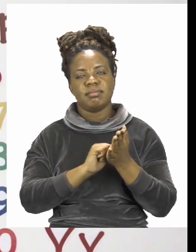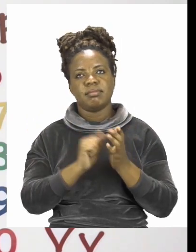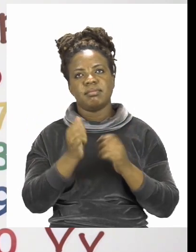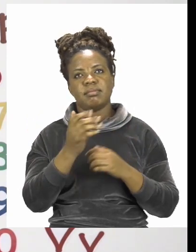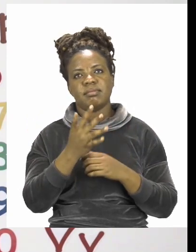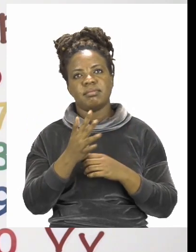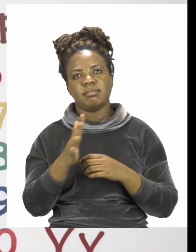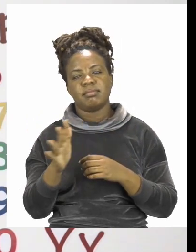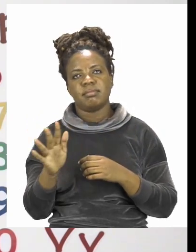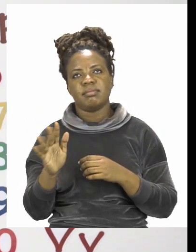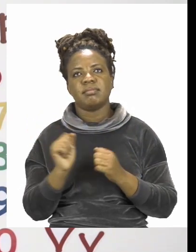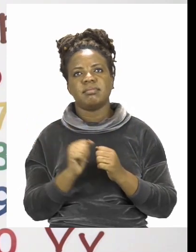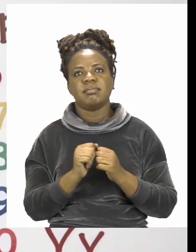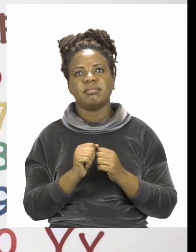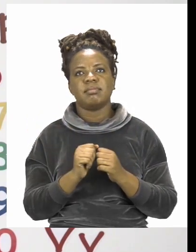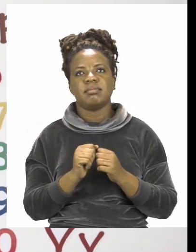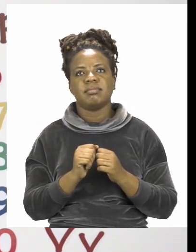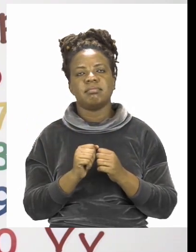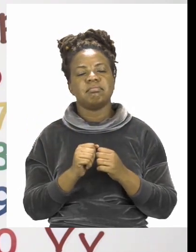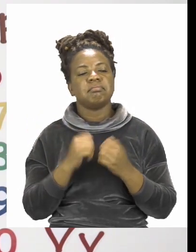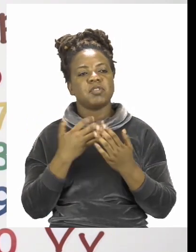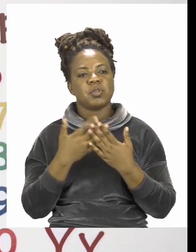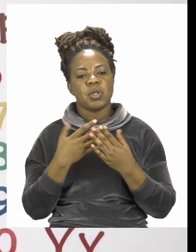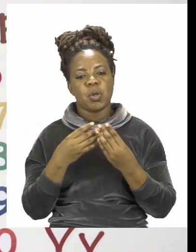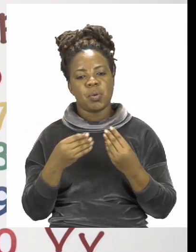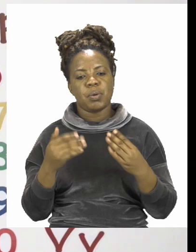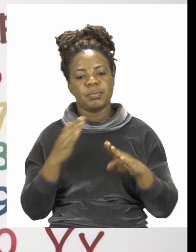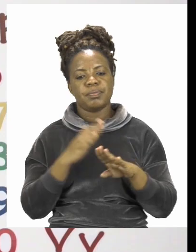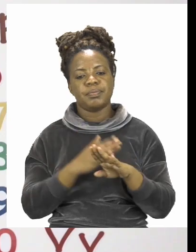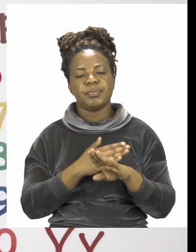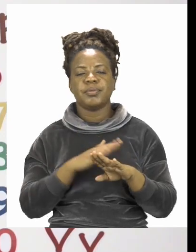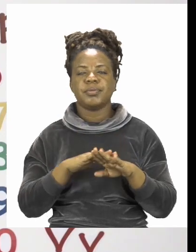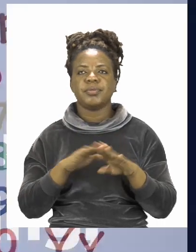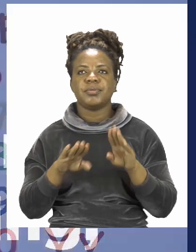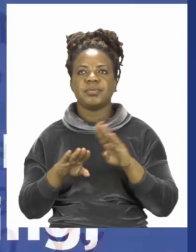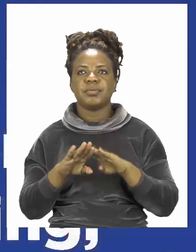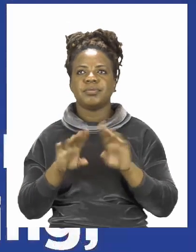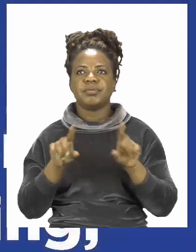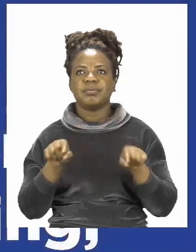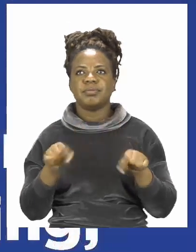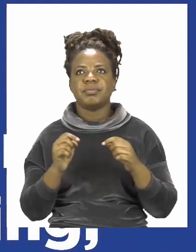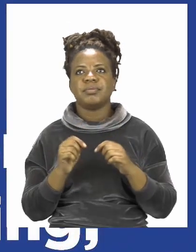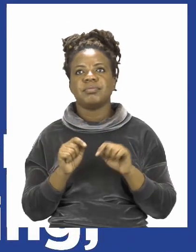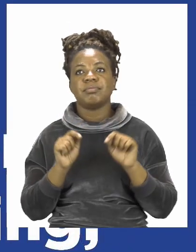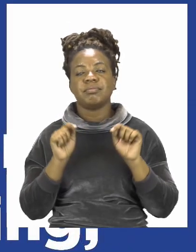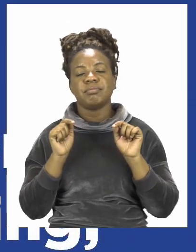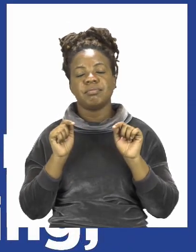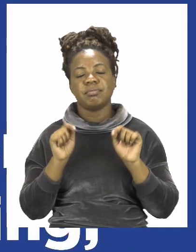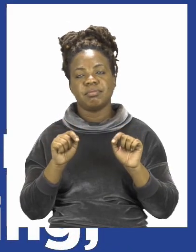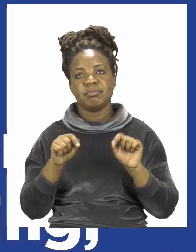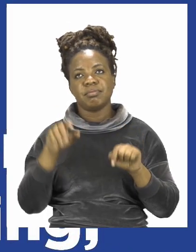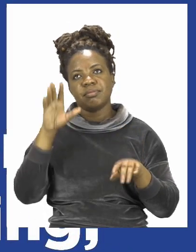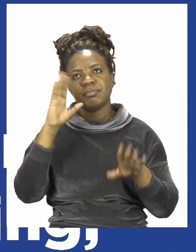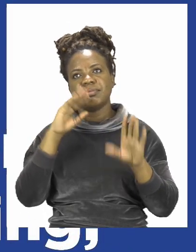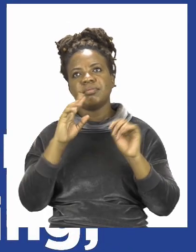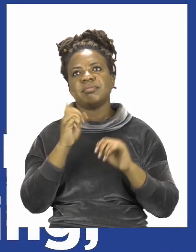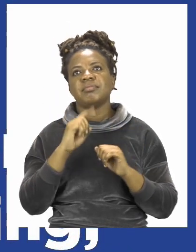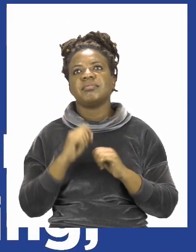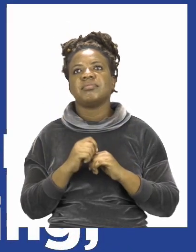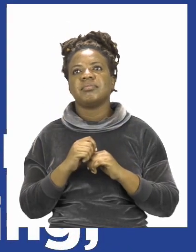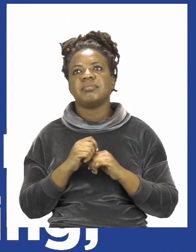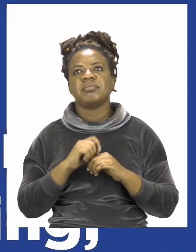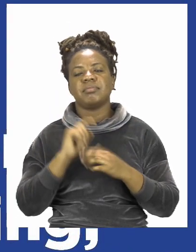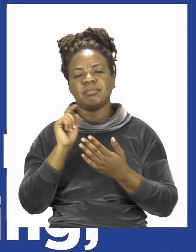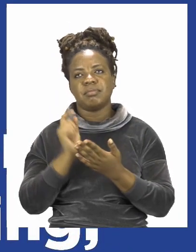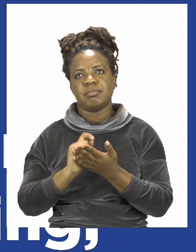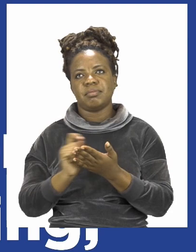water. Make sure that your hands are dry before you touch anything else. For today's lesson, we are going to be